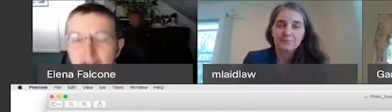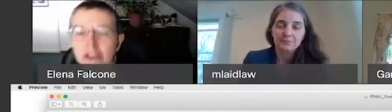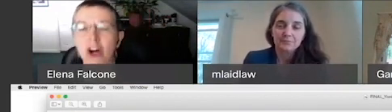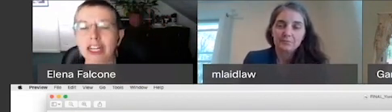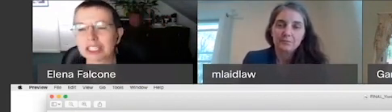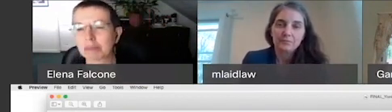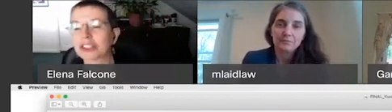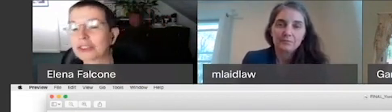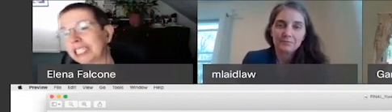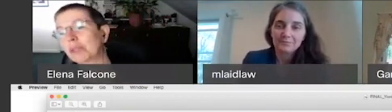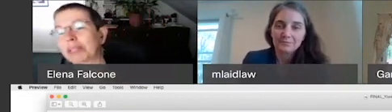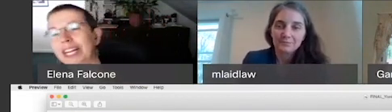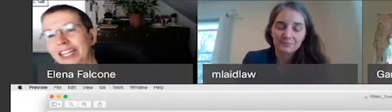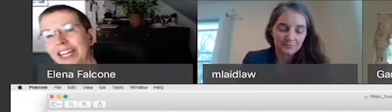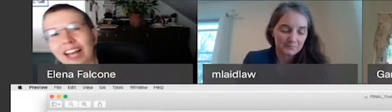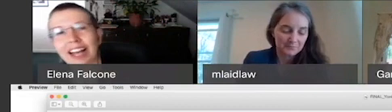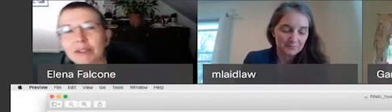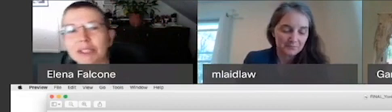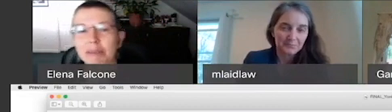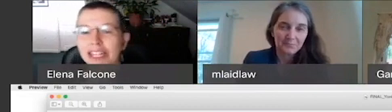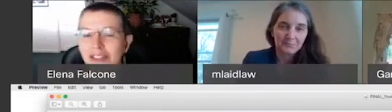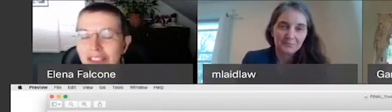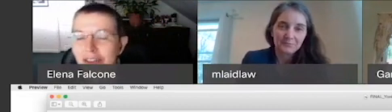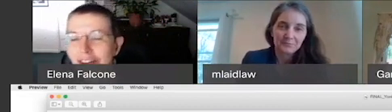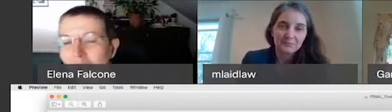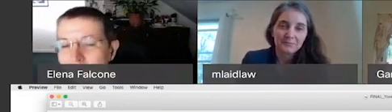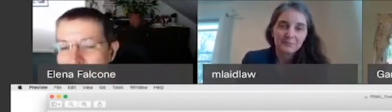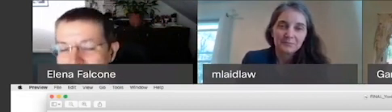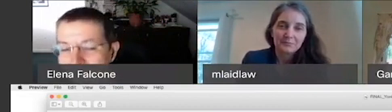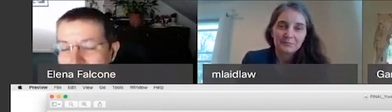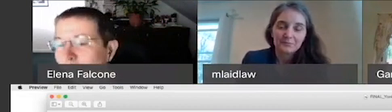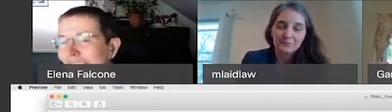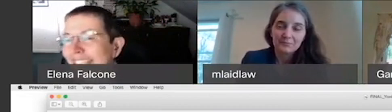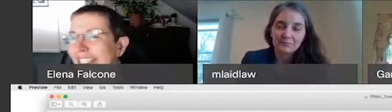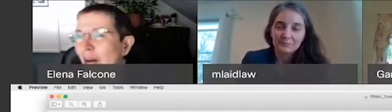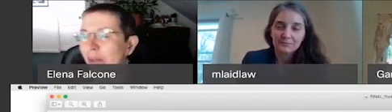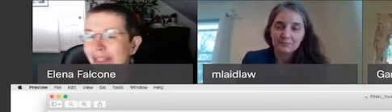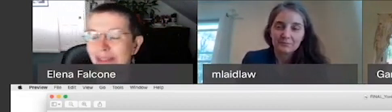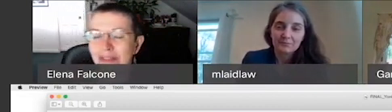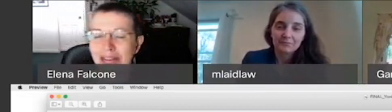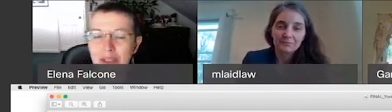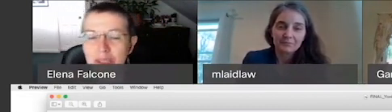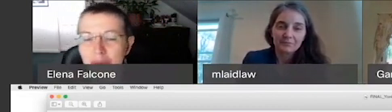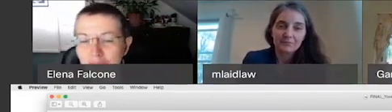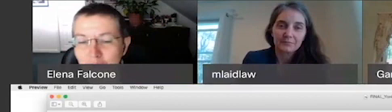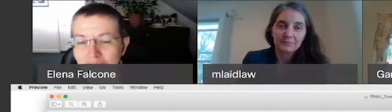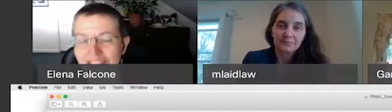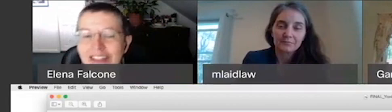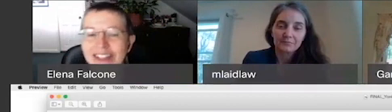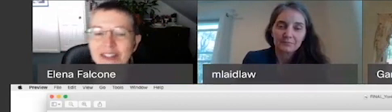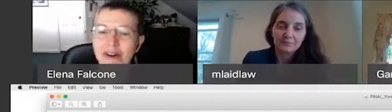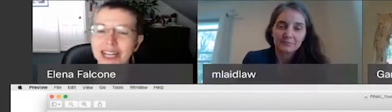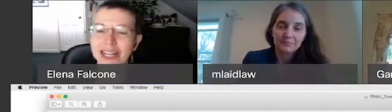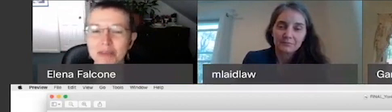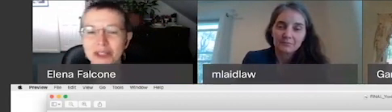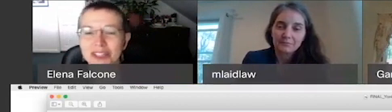elder law and special needs planning. As you can imagine, these are complicated topics that we've asked people to present on. So